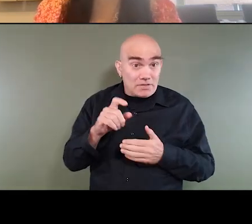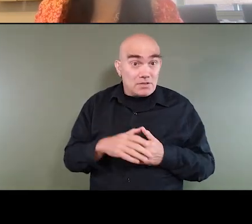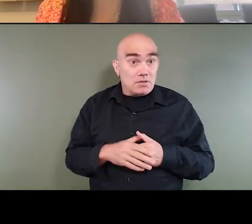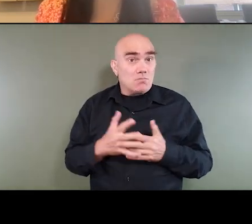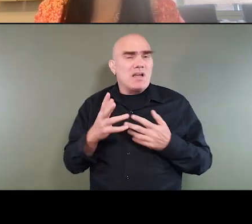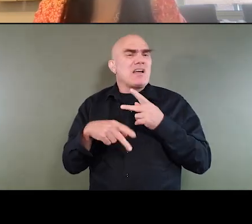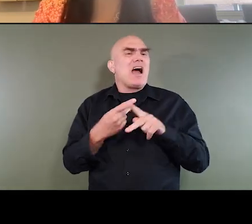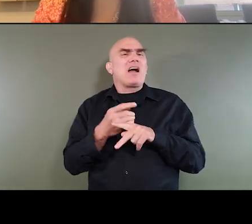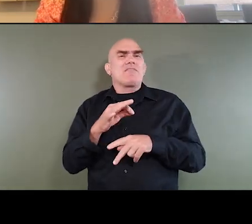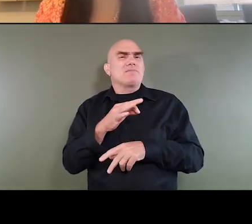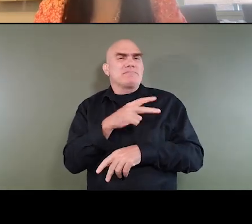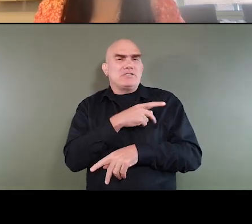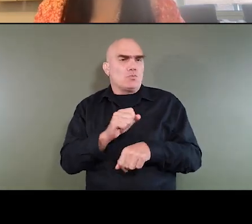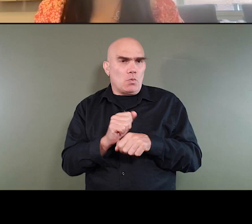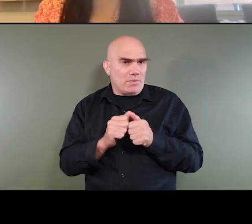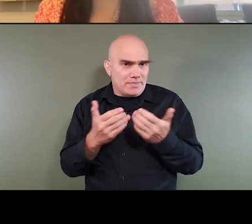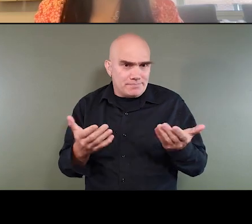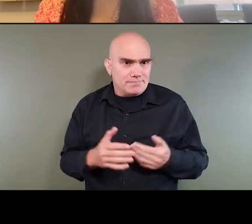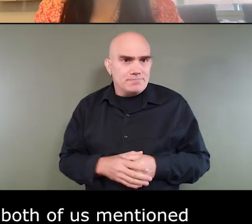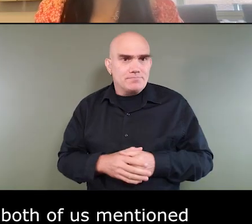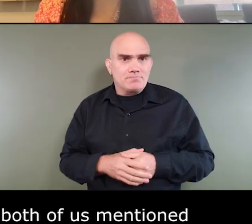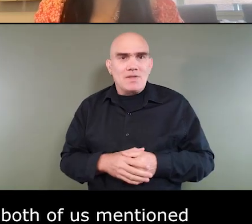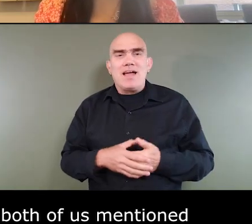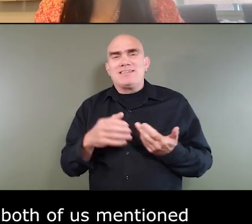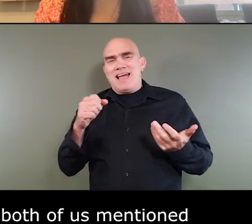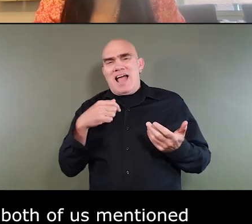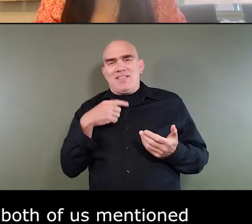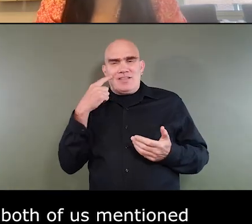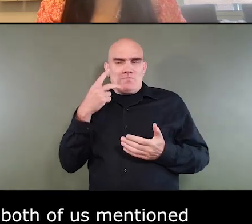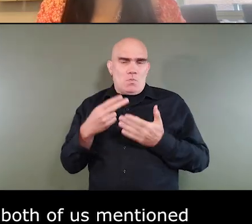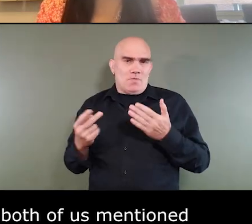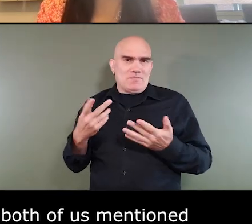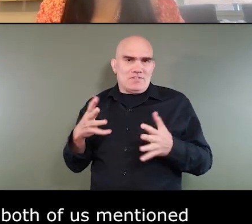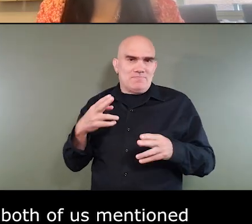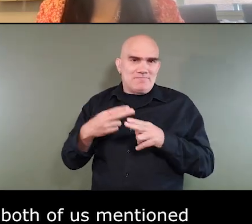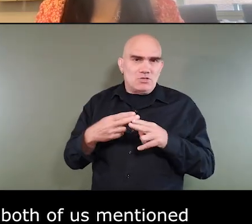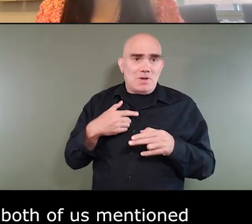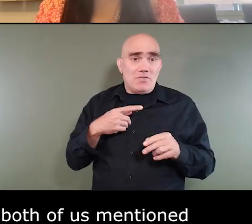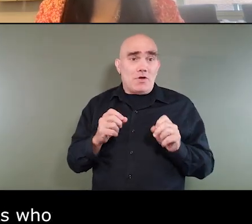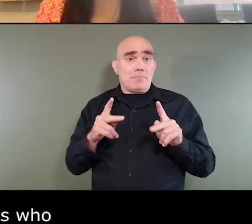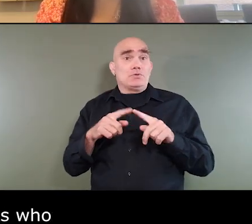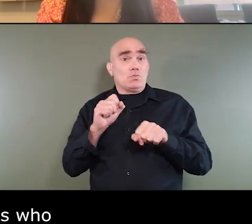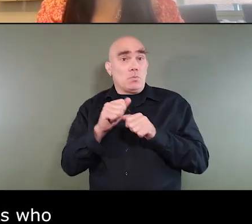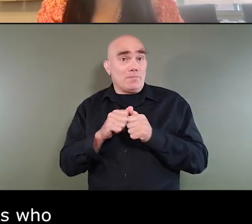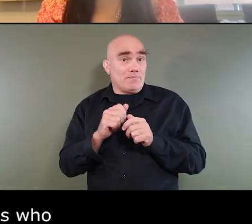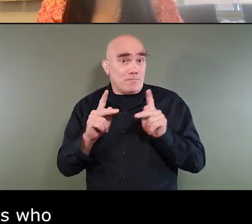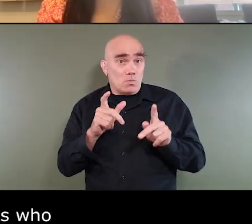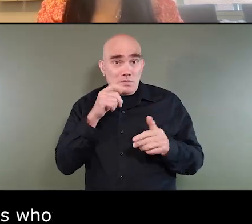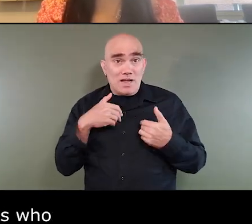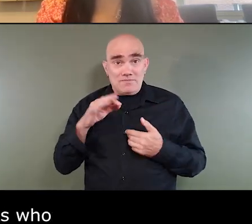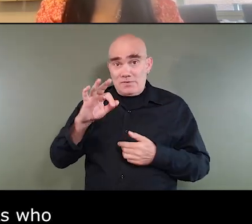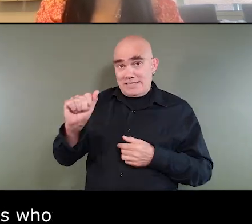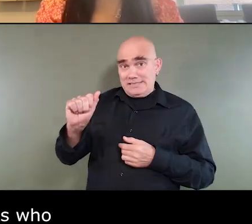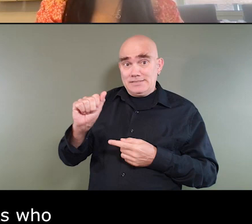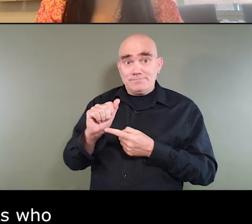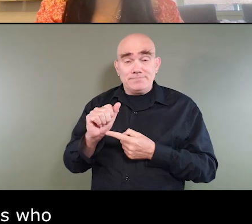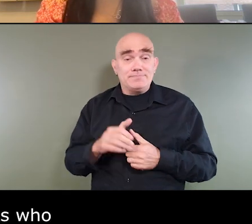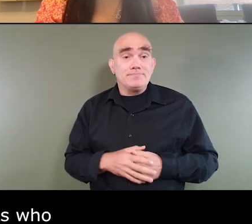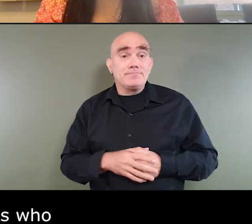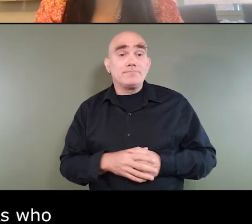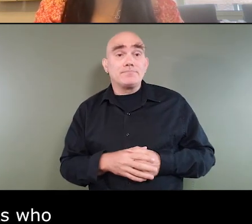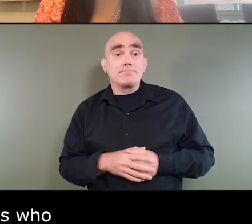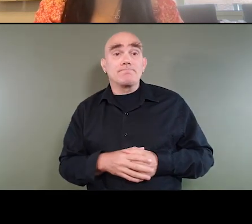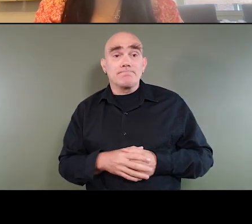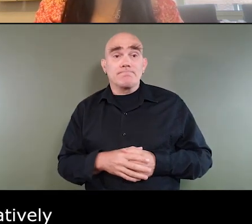often? What kind of patients do you work with? Yeah, so I think both of us mentioned that we have the opportunity to work with folks who have